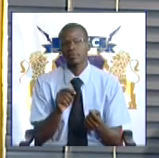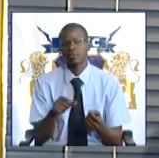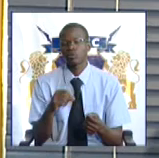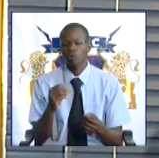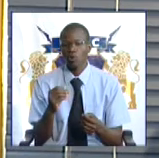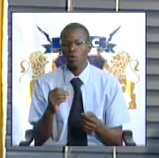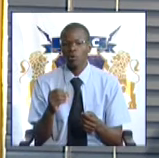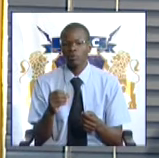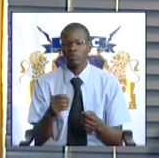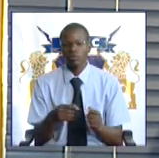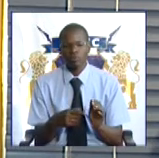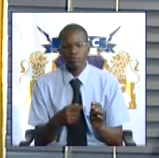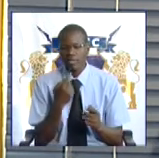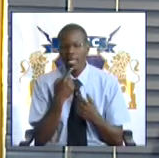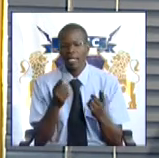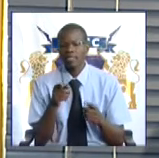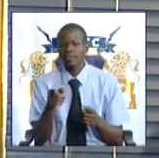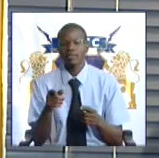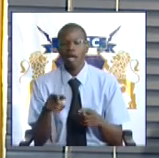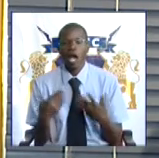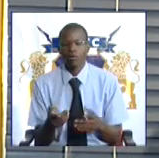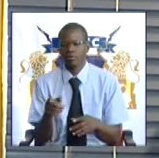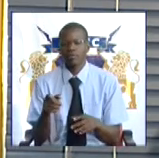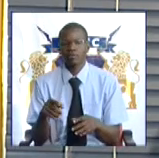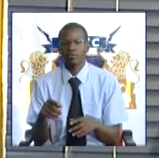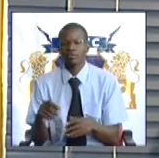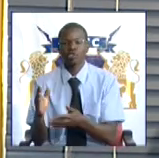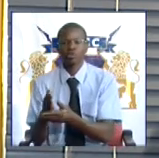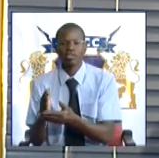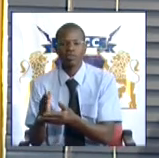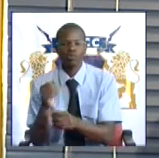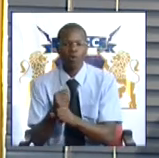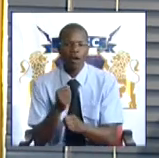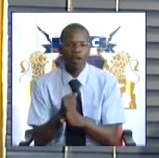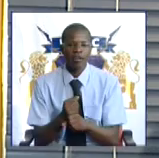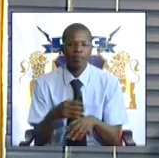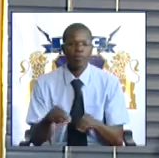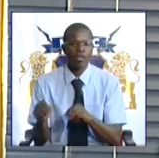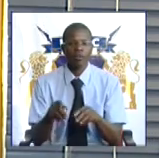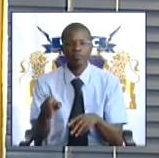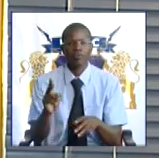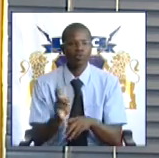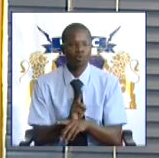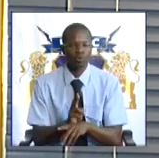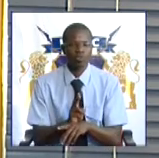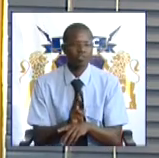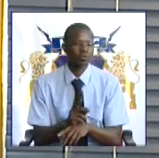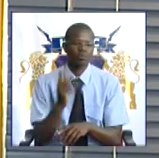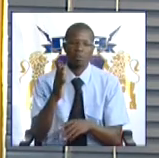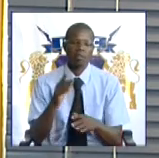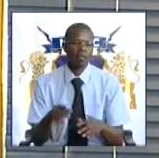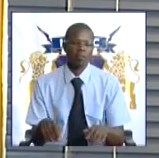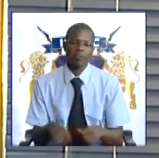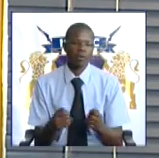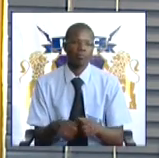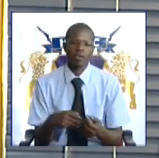undermine its effectiveness. Largely, this service will be provided by the Covert Operations Unit at the